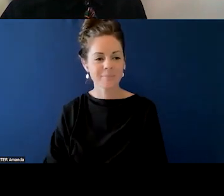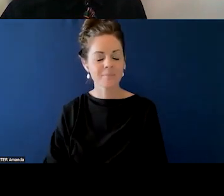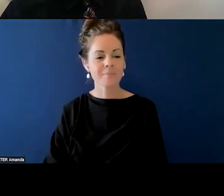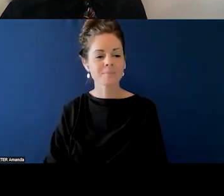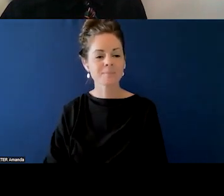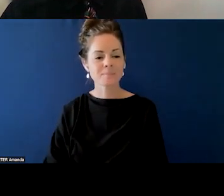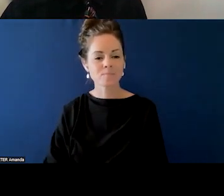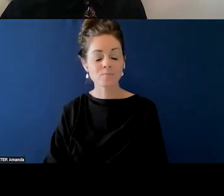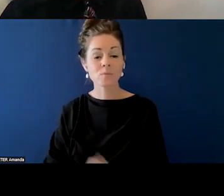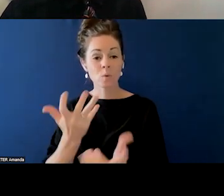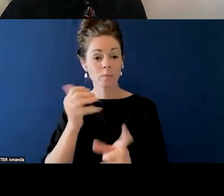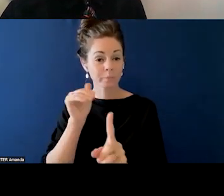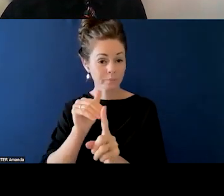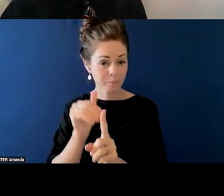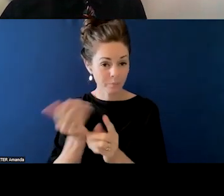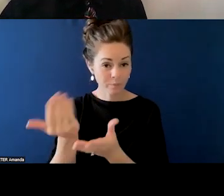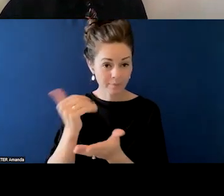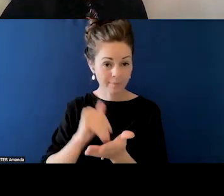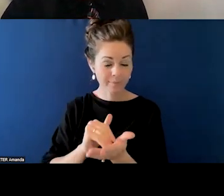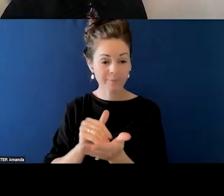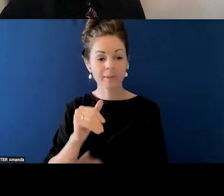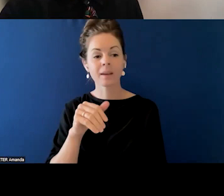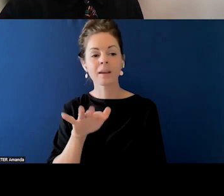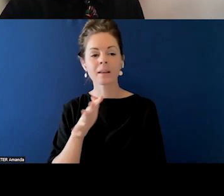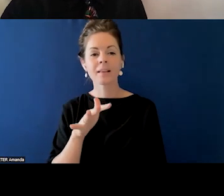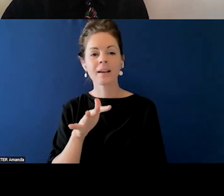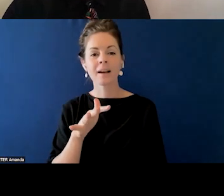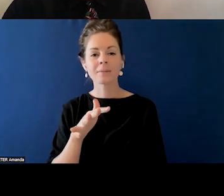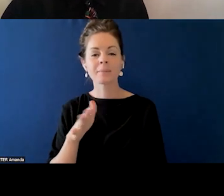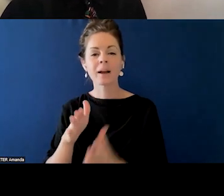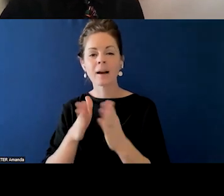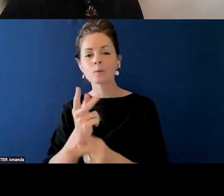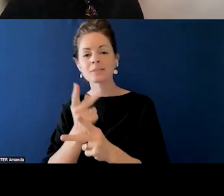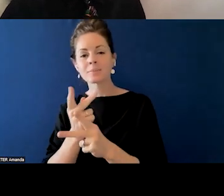I do want to remind you again of just kind of the housekeeping items.